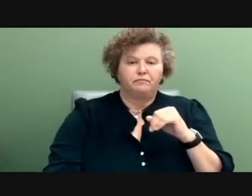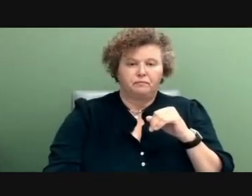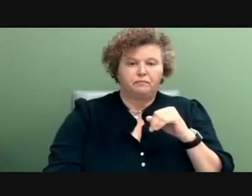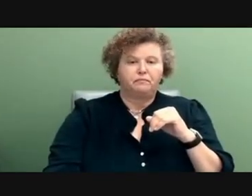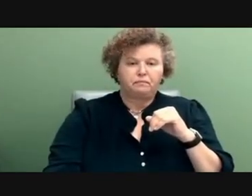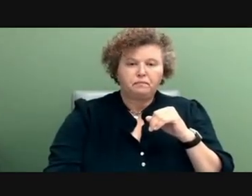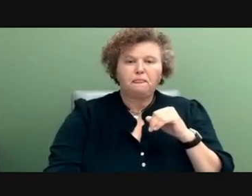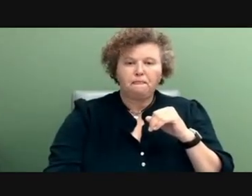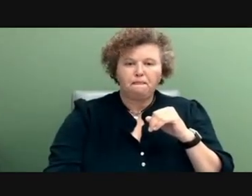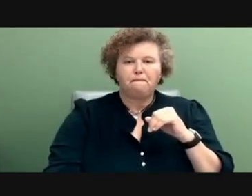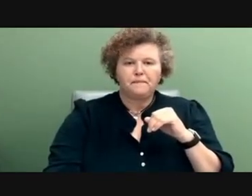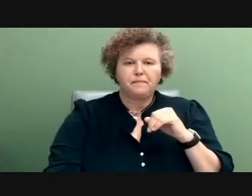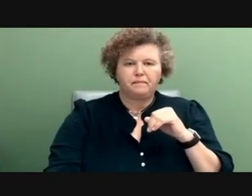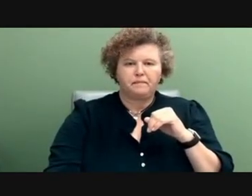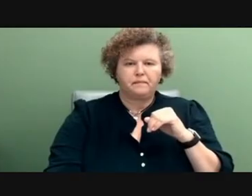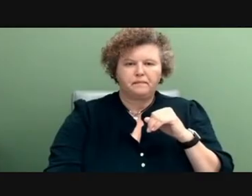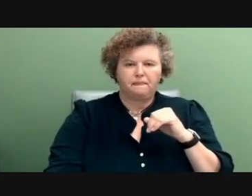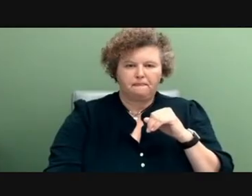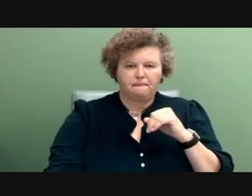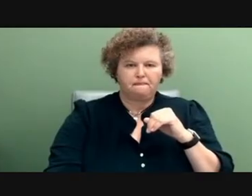areas.